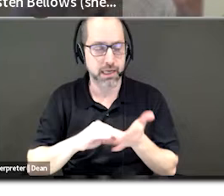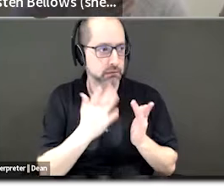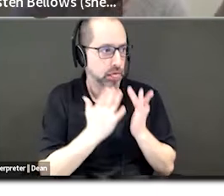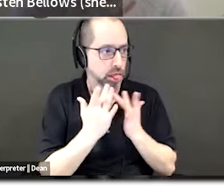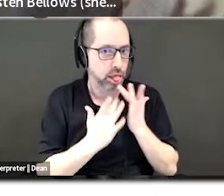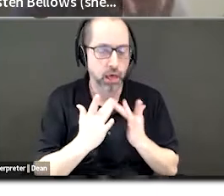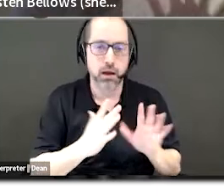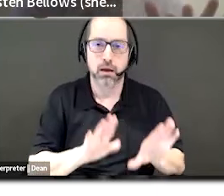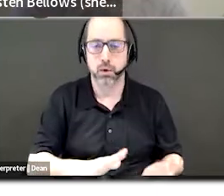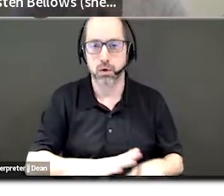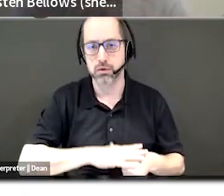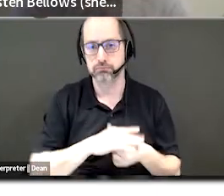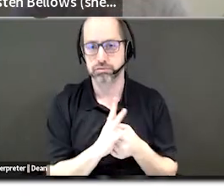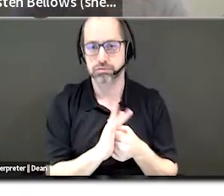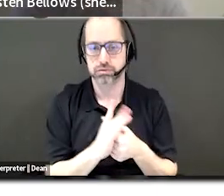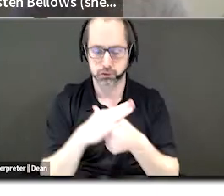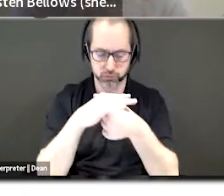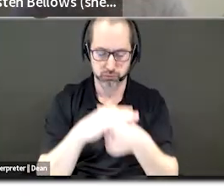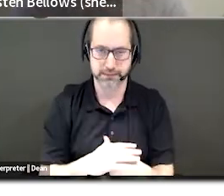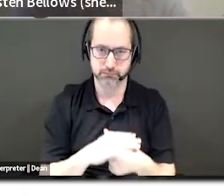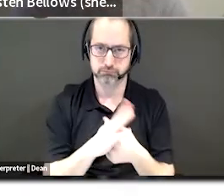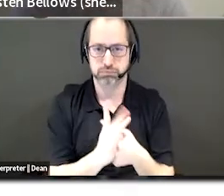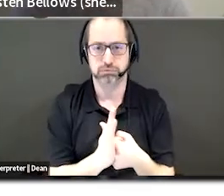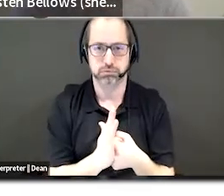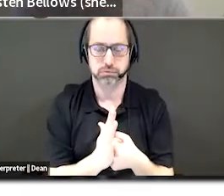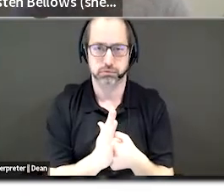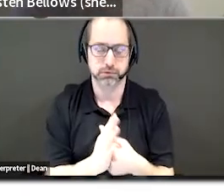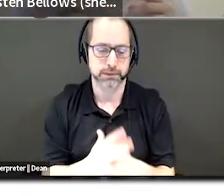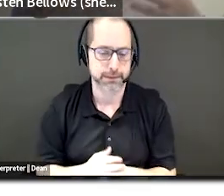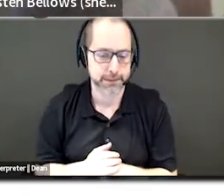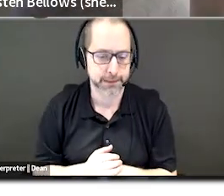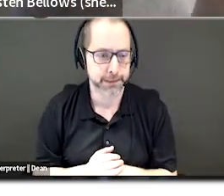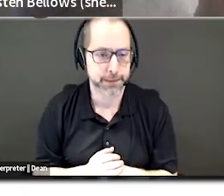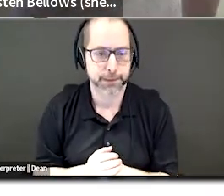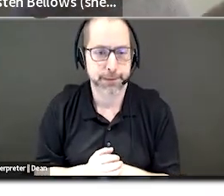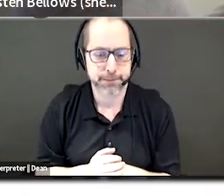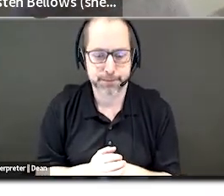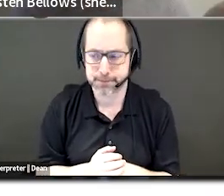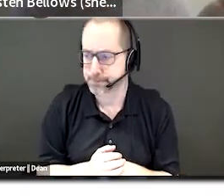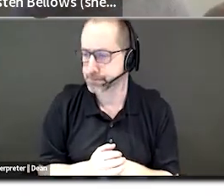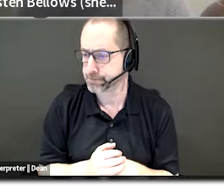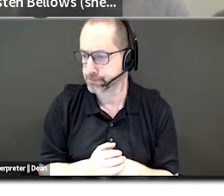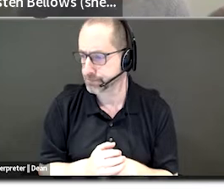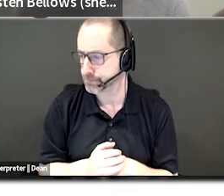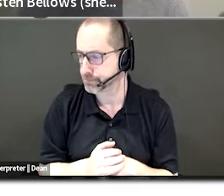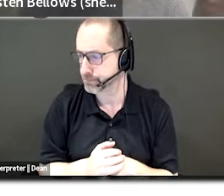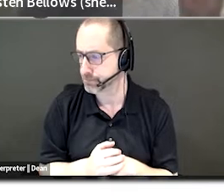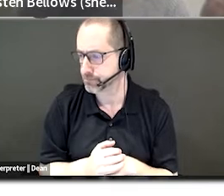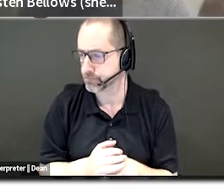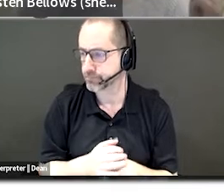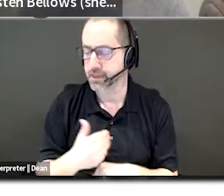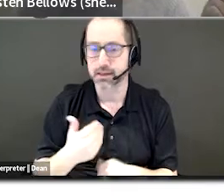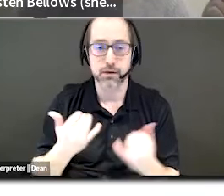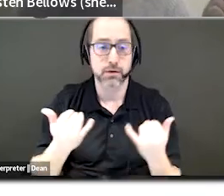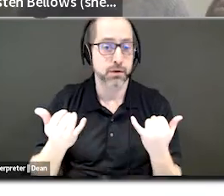that was really crushing me before then. So my question to any of you is, what